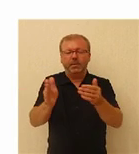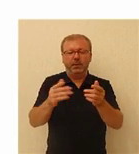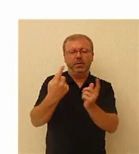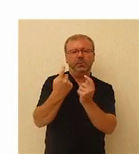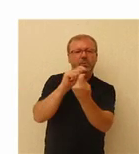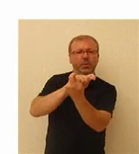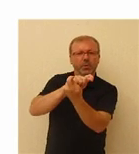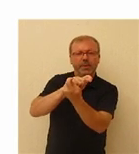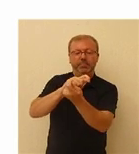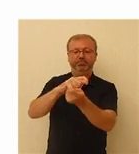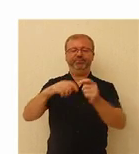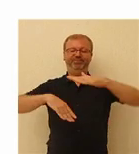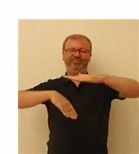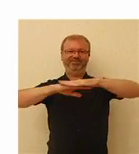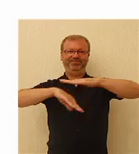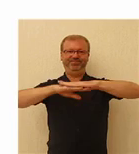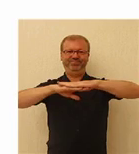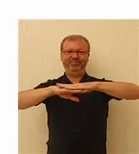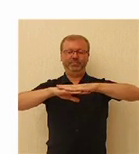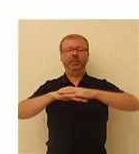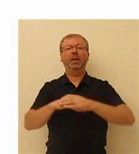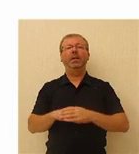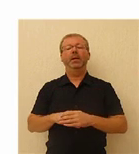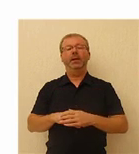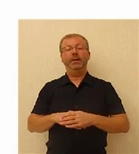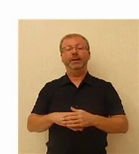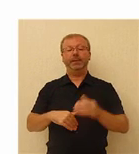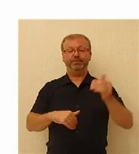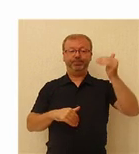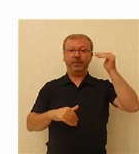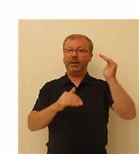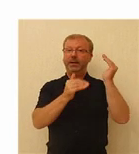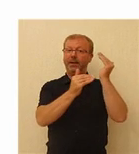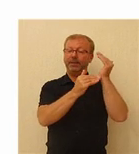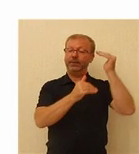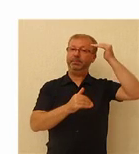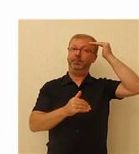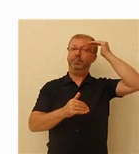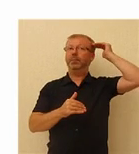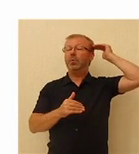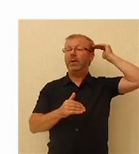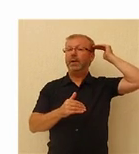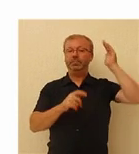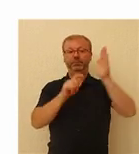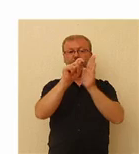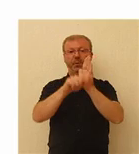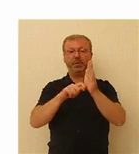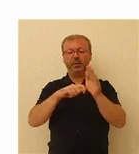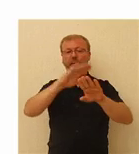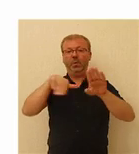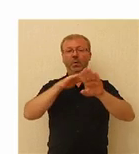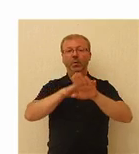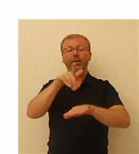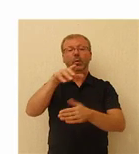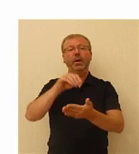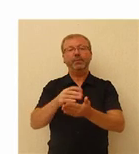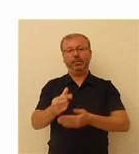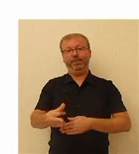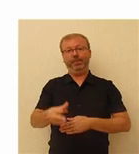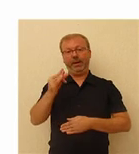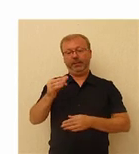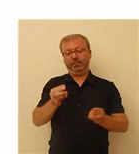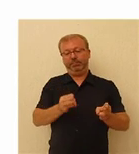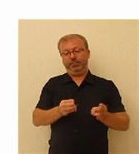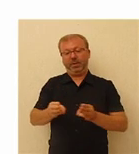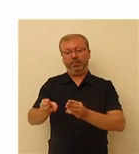ends. It is a left brain task that requires you to be logical to find the